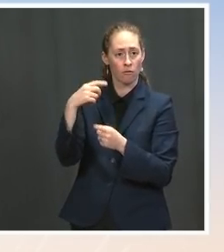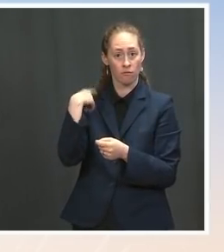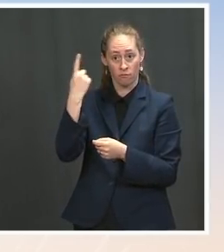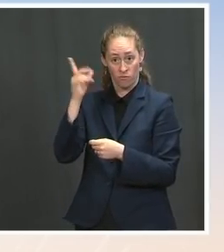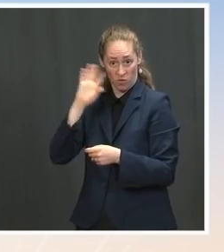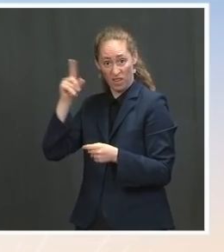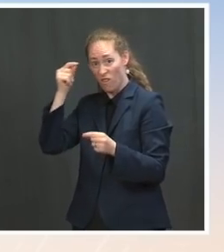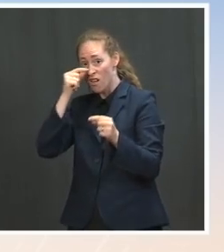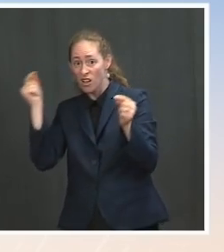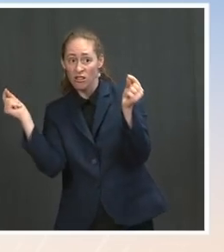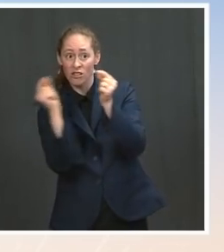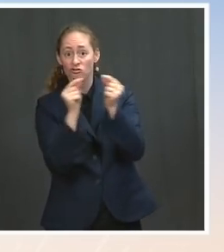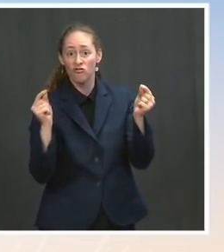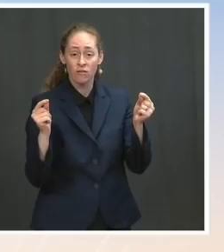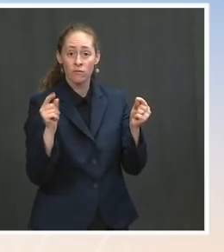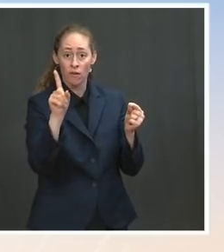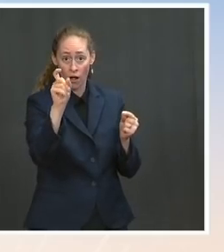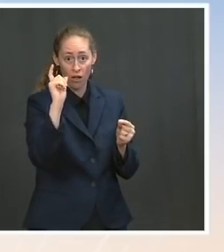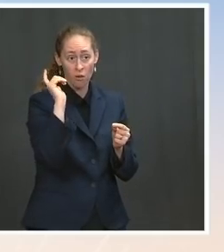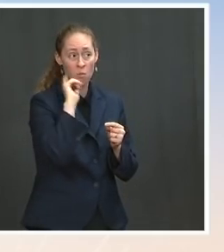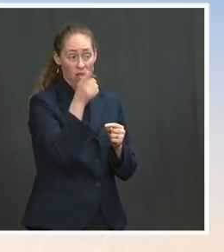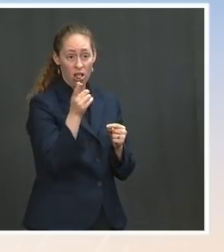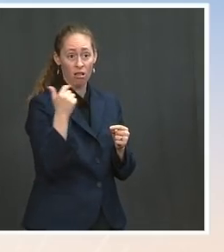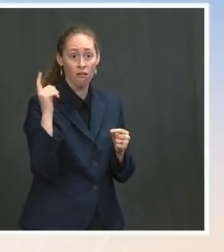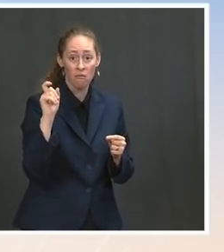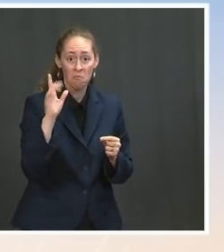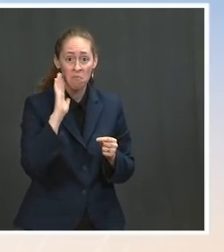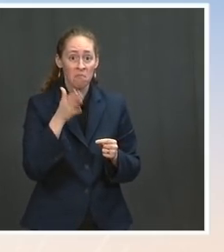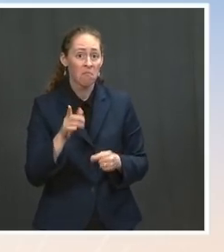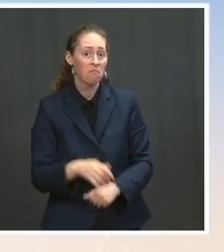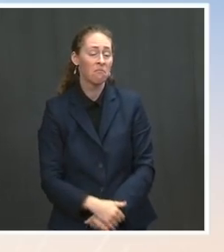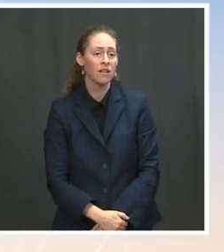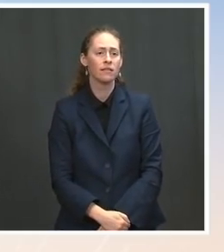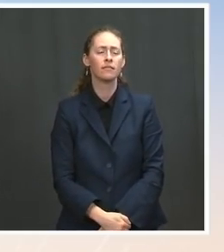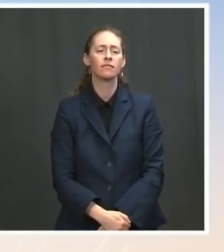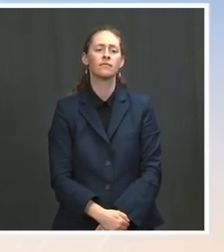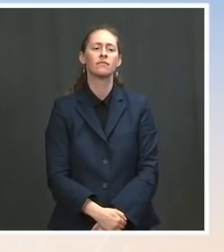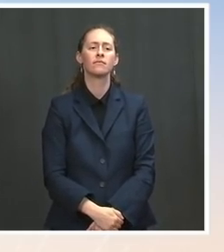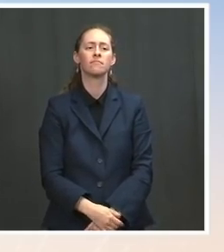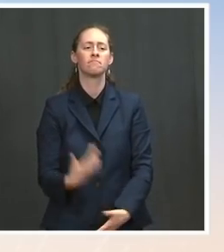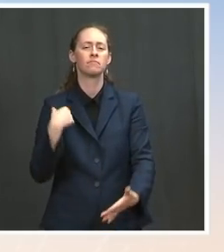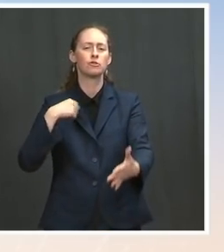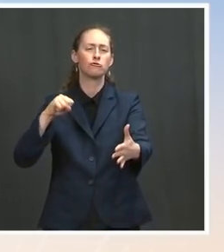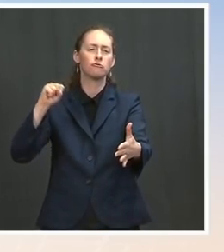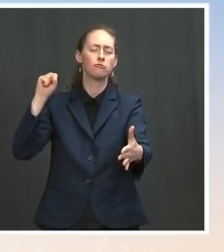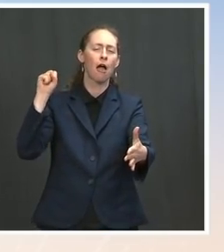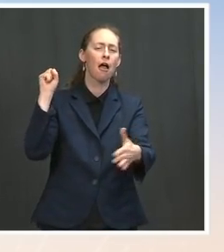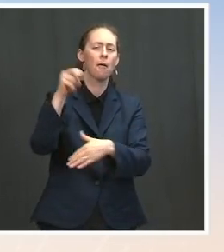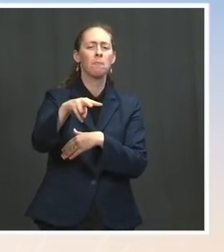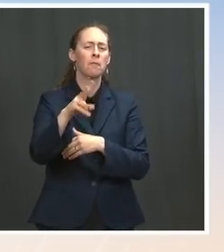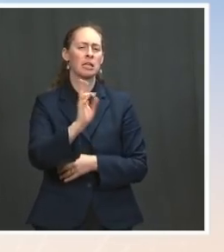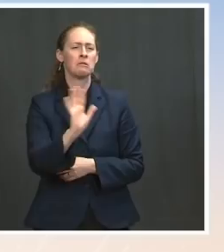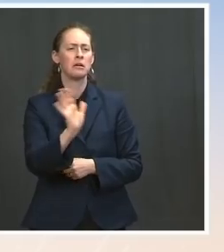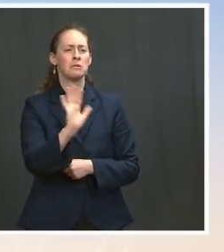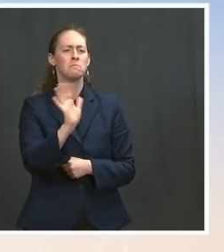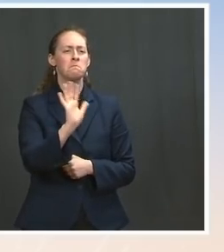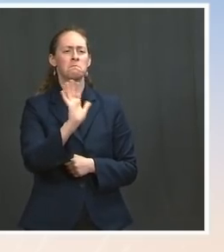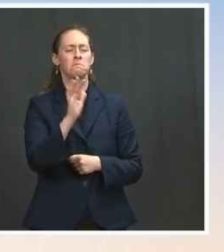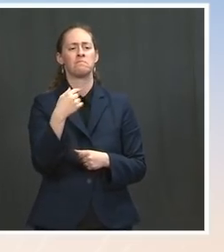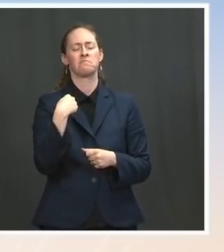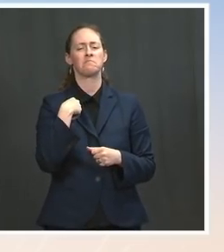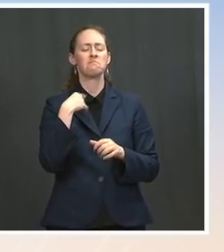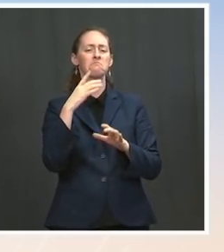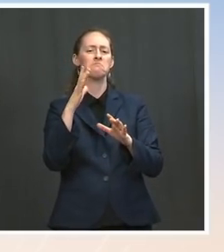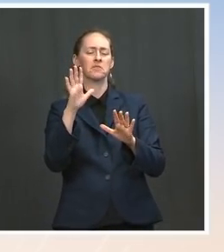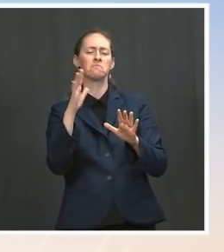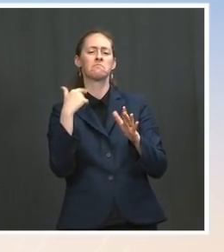option? Sure. Well, one, let me say, not to get ahead of your line of questioning, but I assume this will be a question. So we do expect